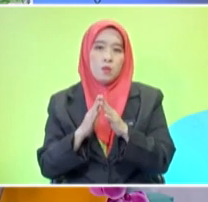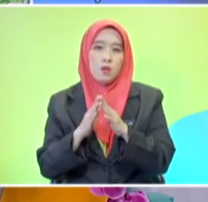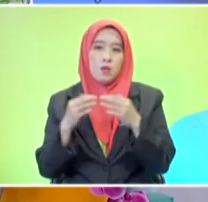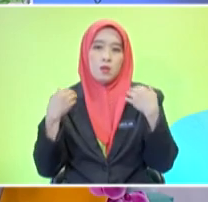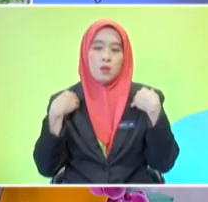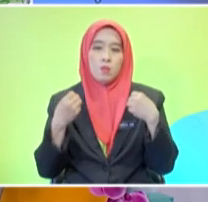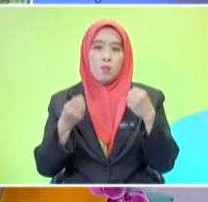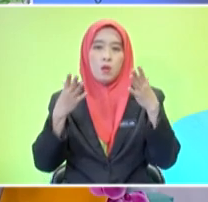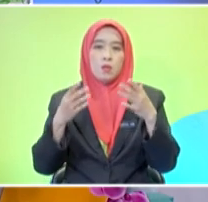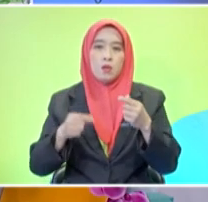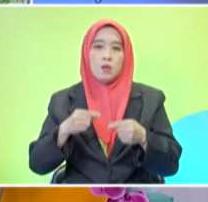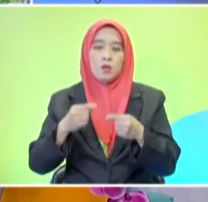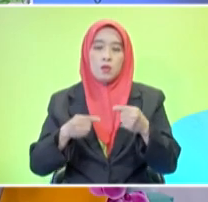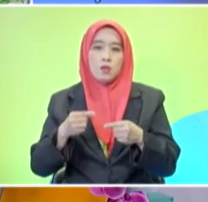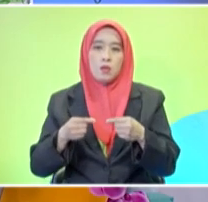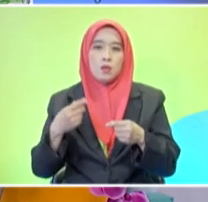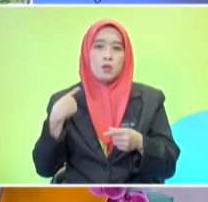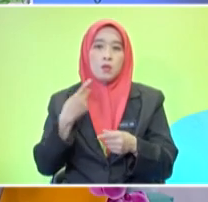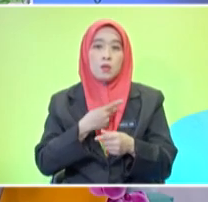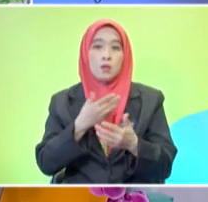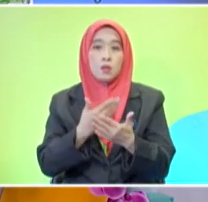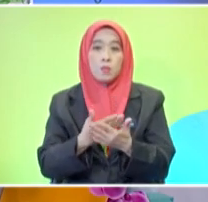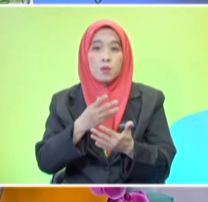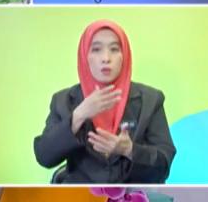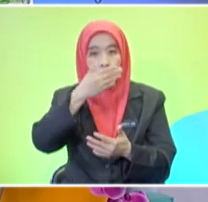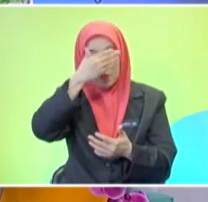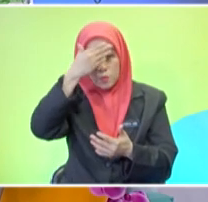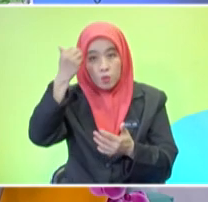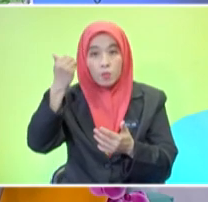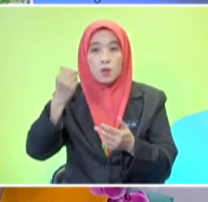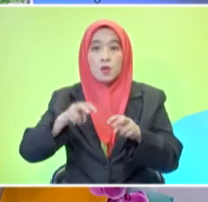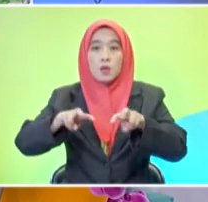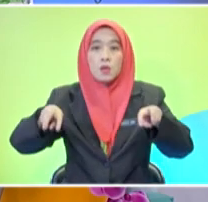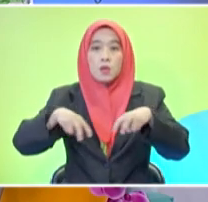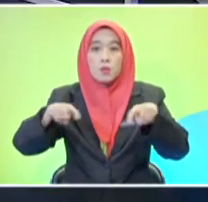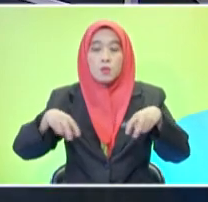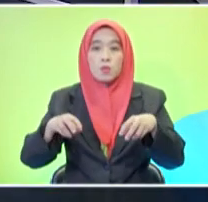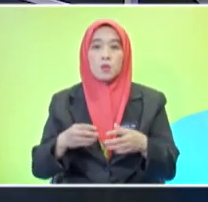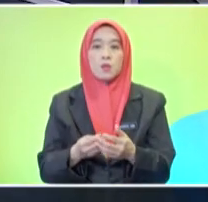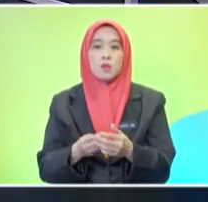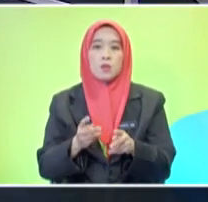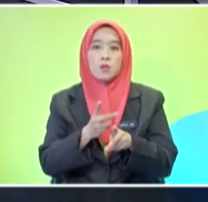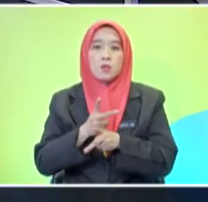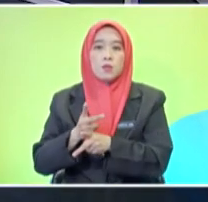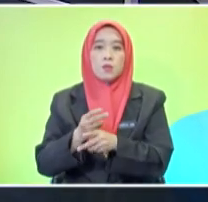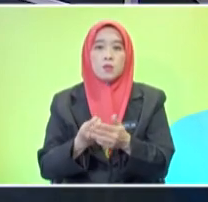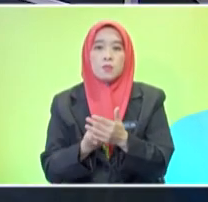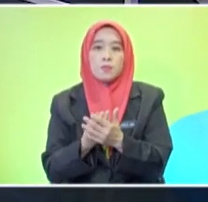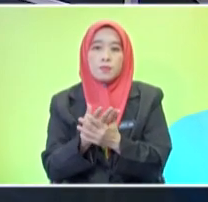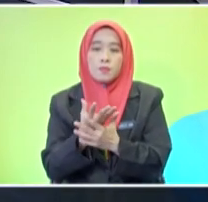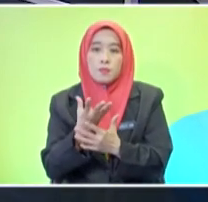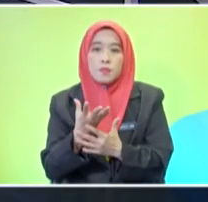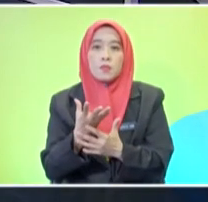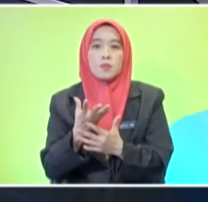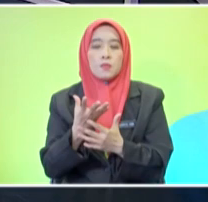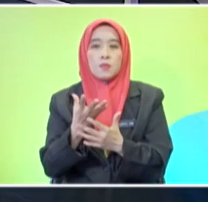games he wants to play or something like that, so he might forget about the experiment that he's... All right. Let's hope Zarik has some help at home to